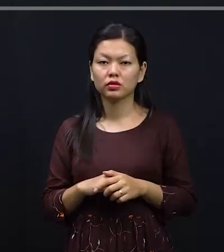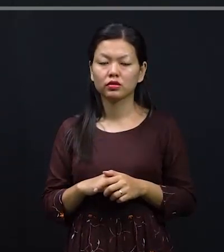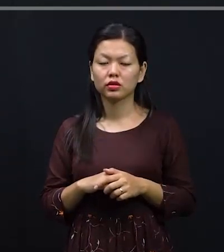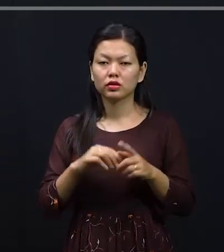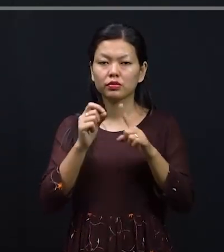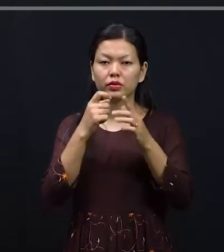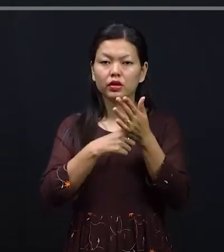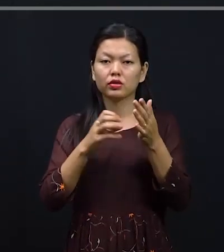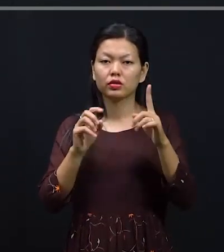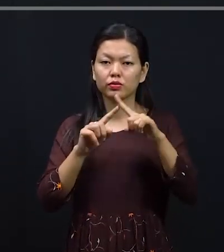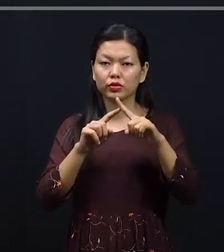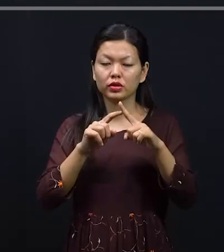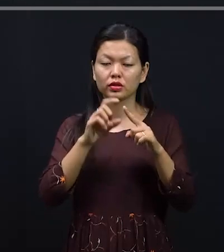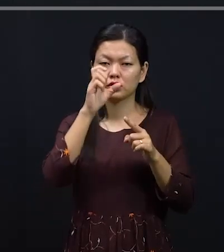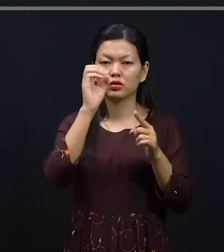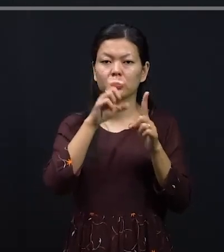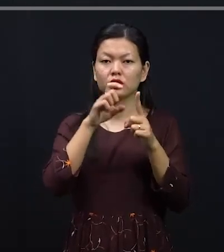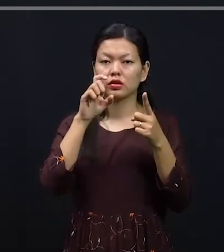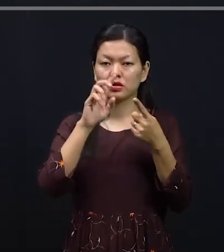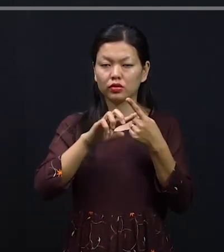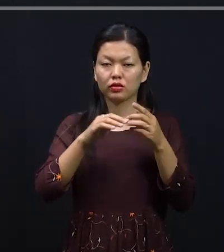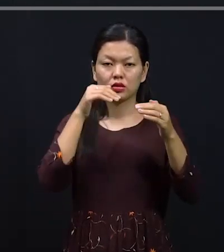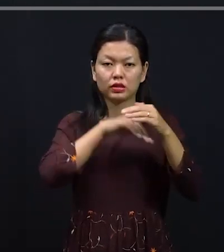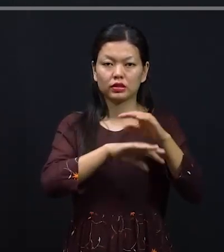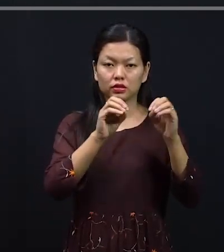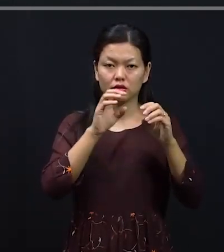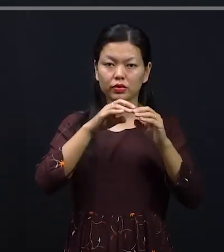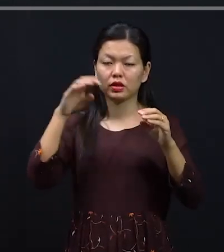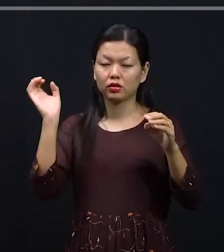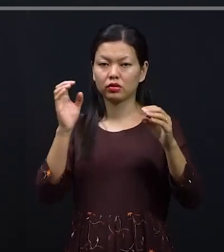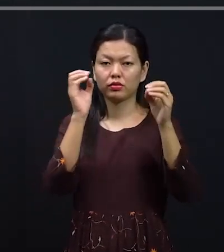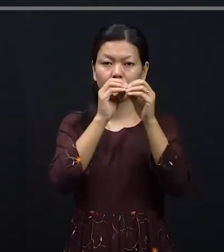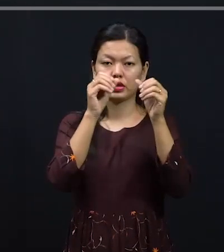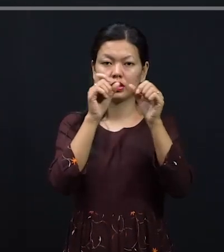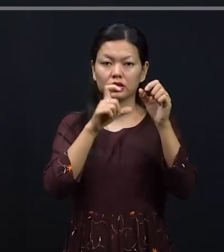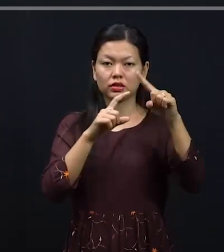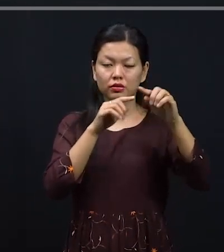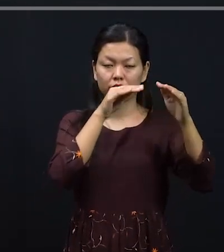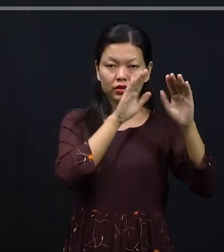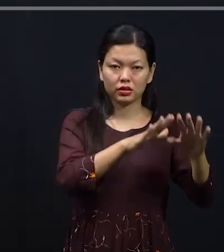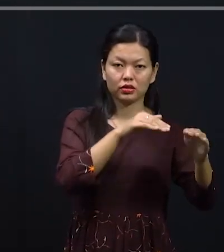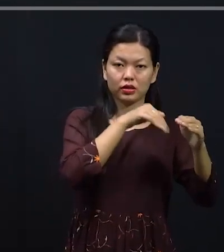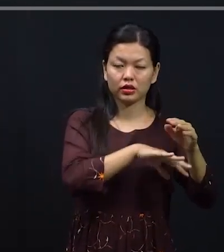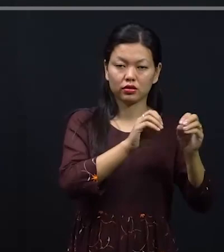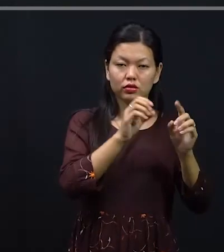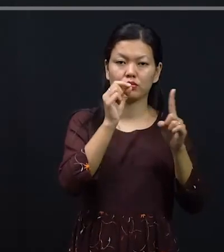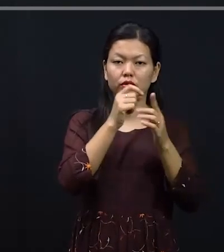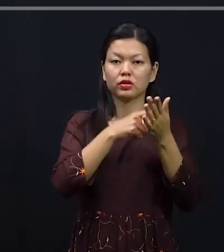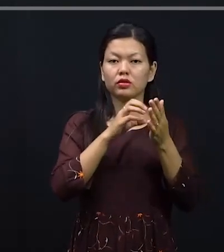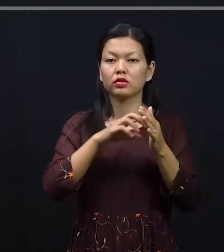the protein coats remain outside while only the genetic material enters within the bacterial cell. So